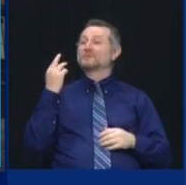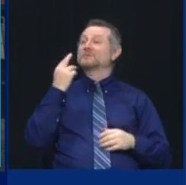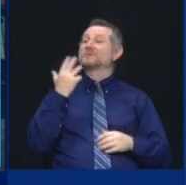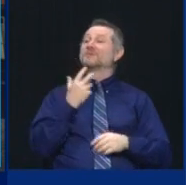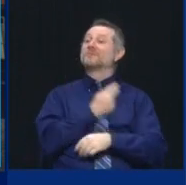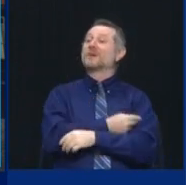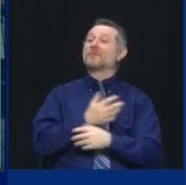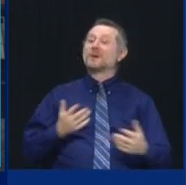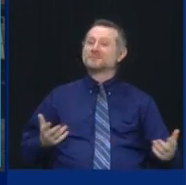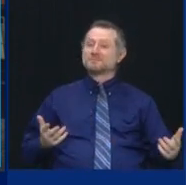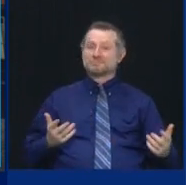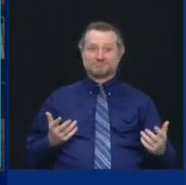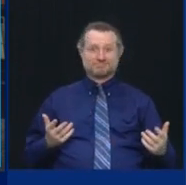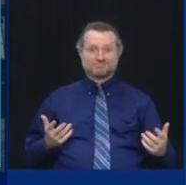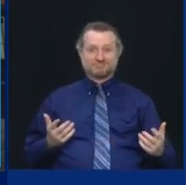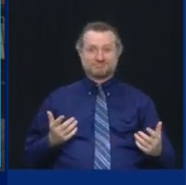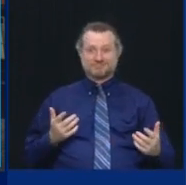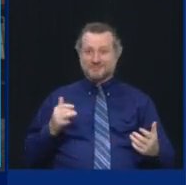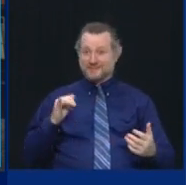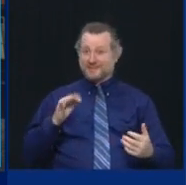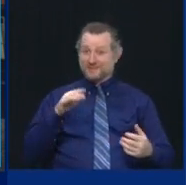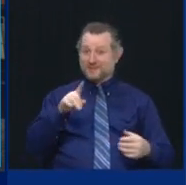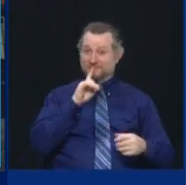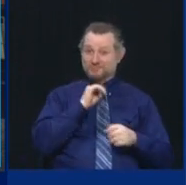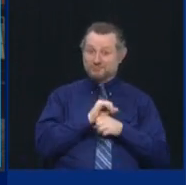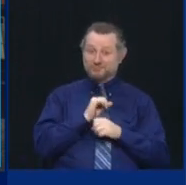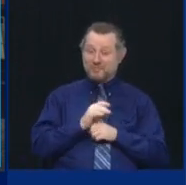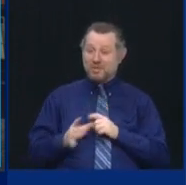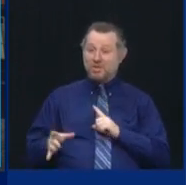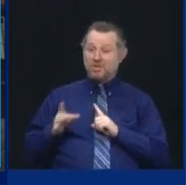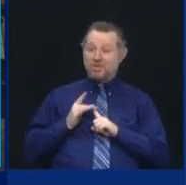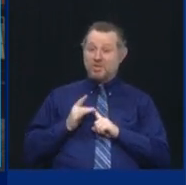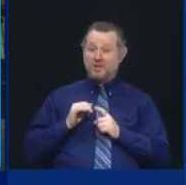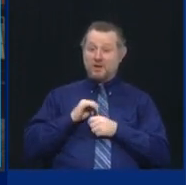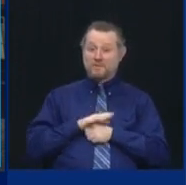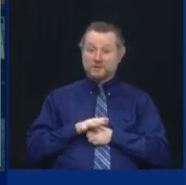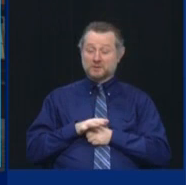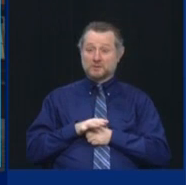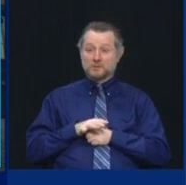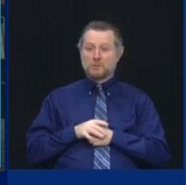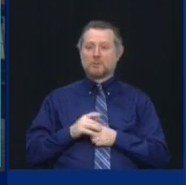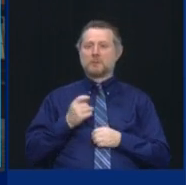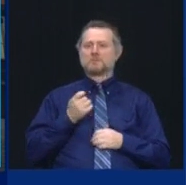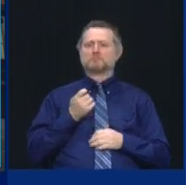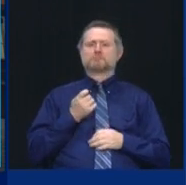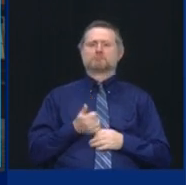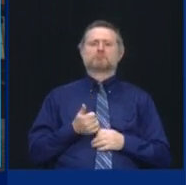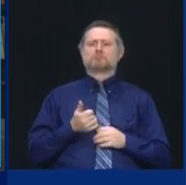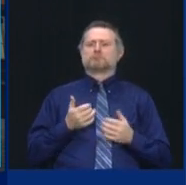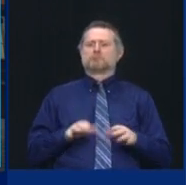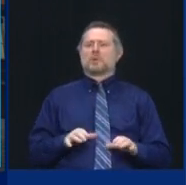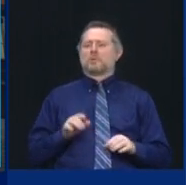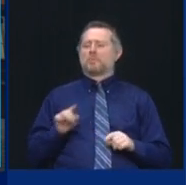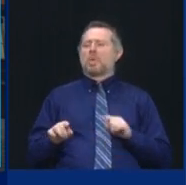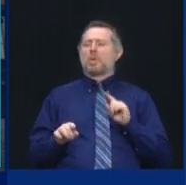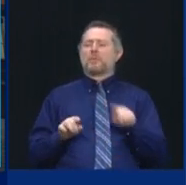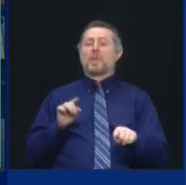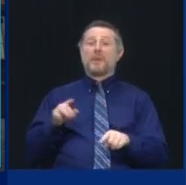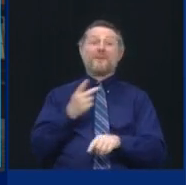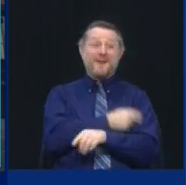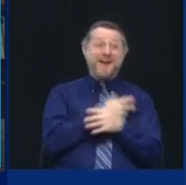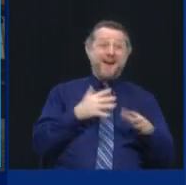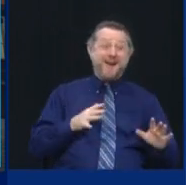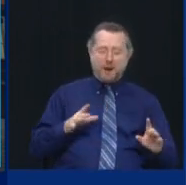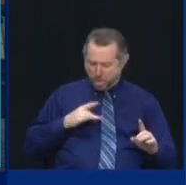if you get COVID, which there's a fractional chance that you get it if you're